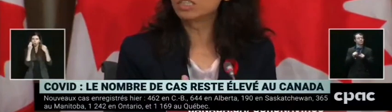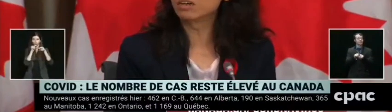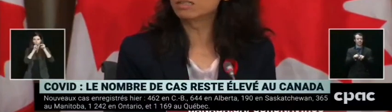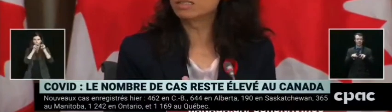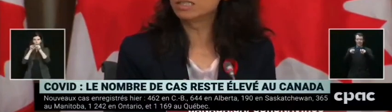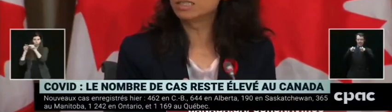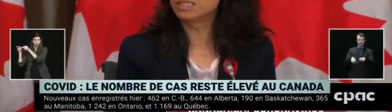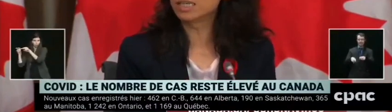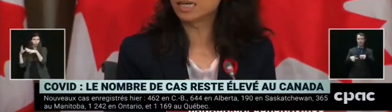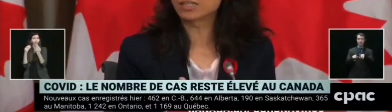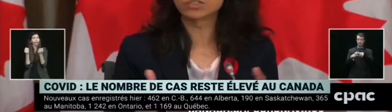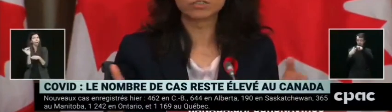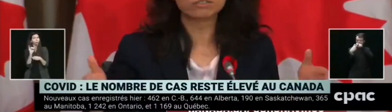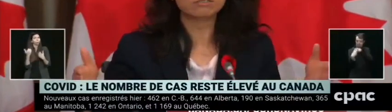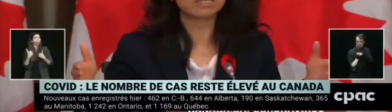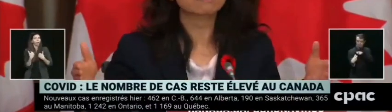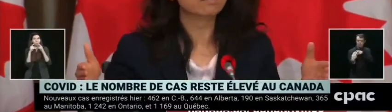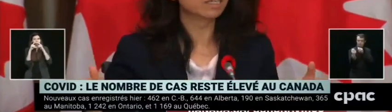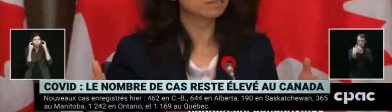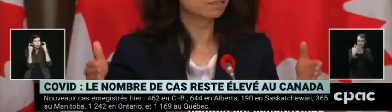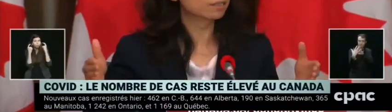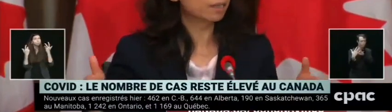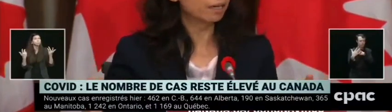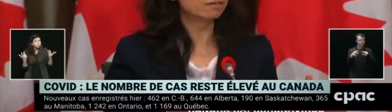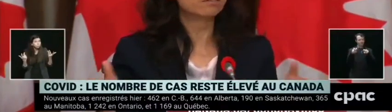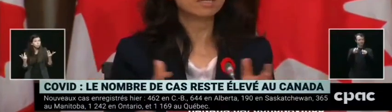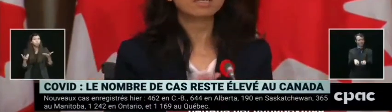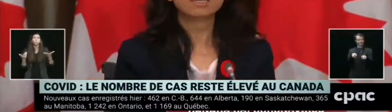are actually not seeing the actual